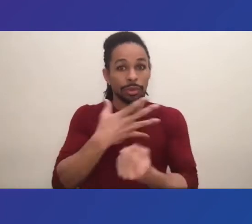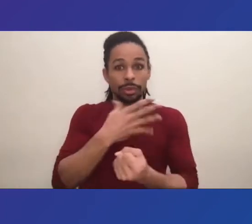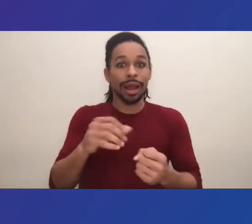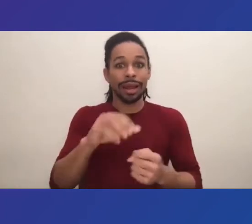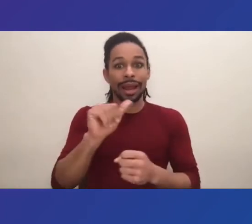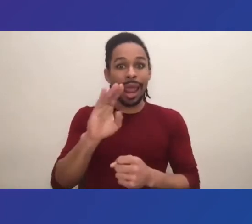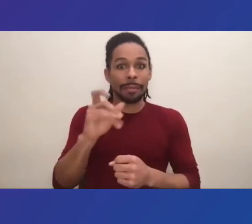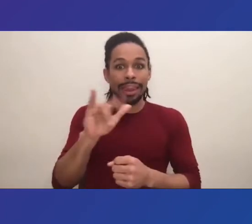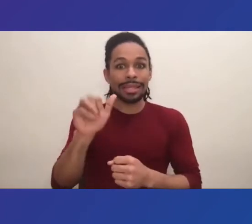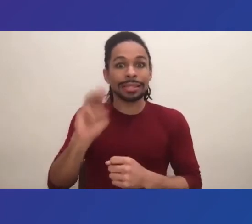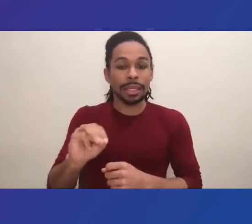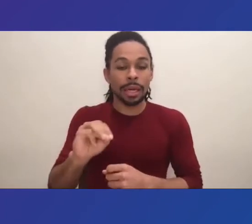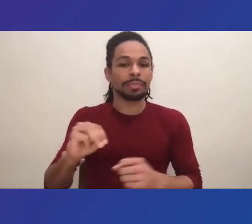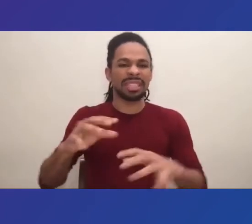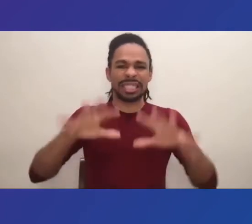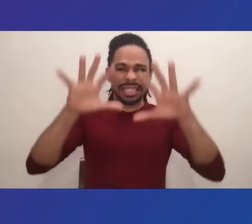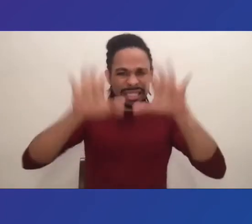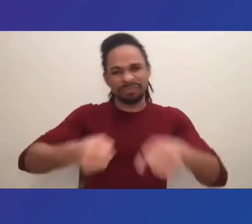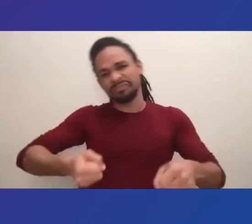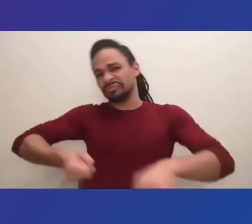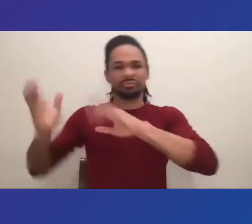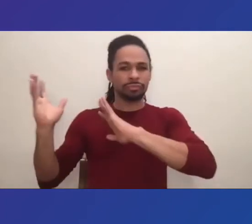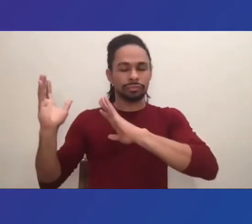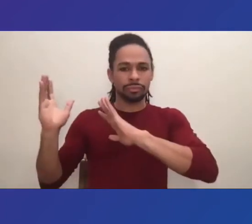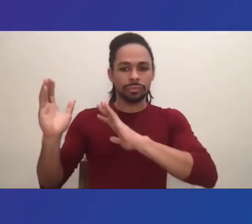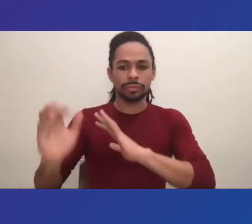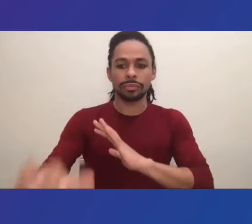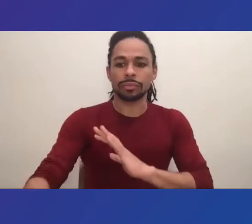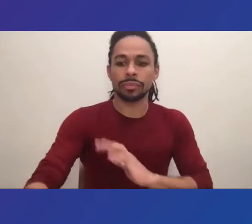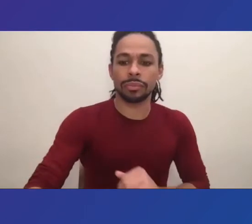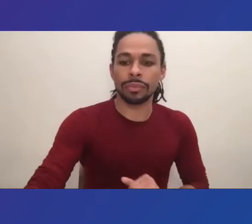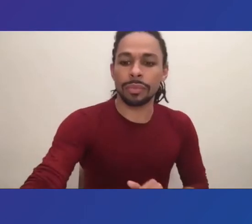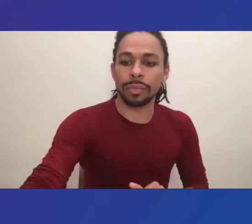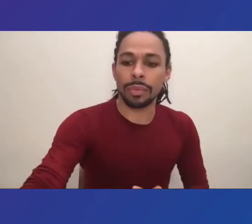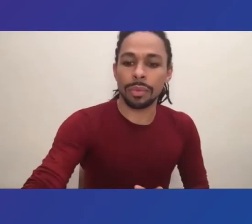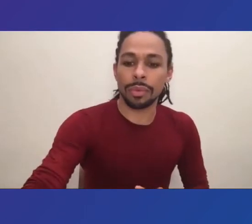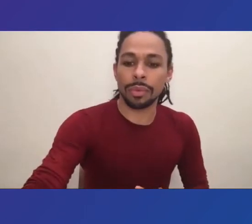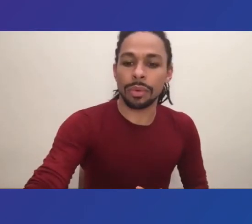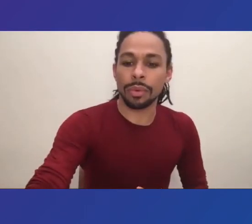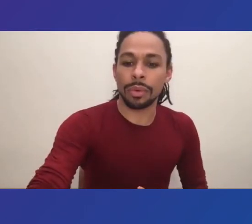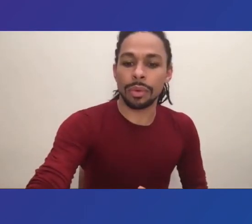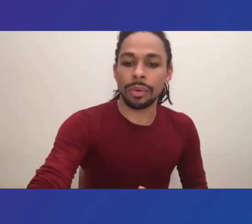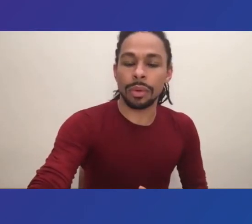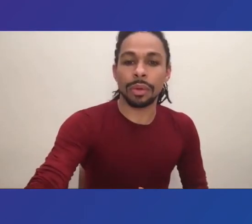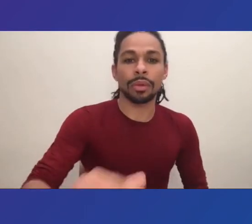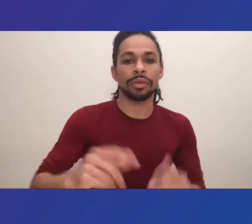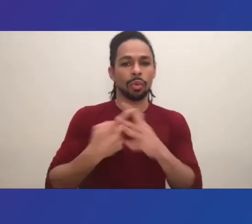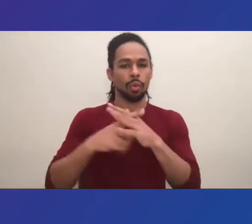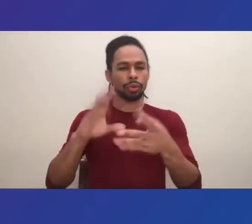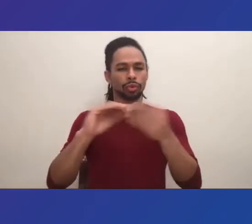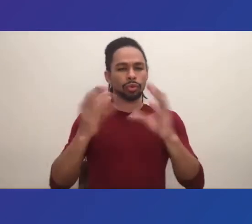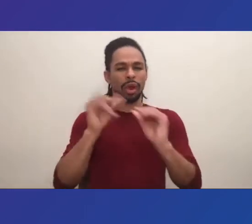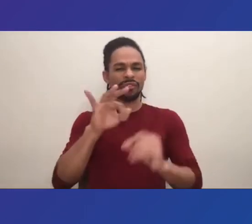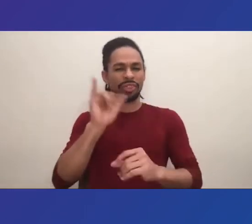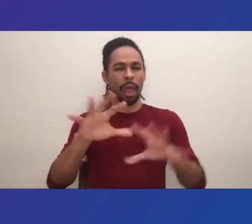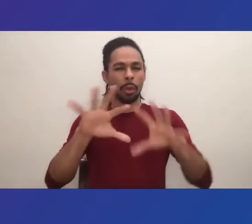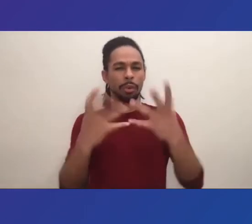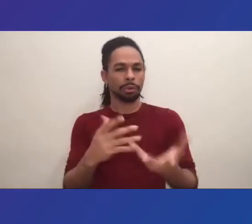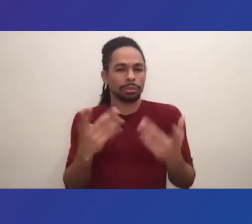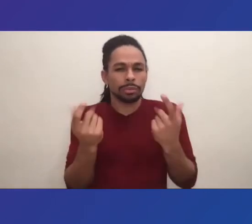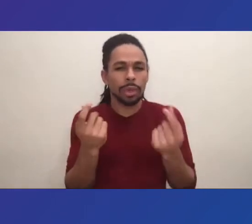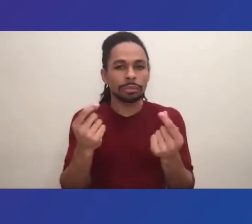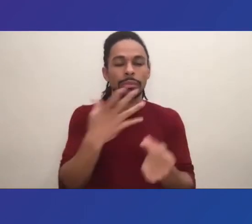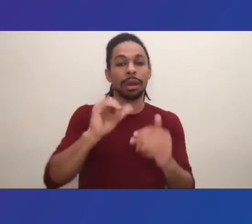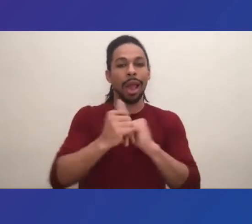ableism is dismantled? What is the origin story of that world? And how do we enact it in